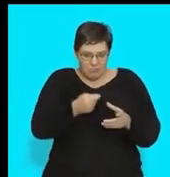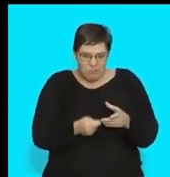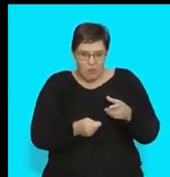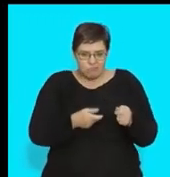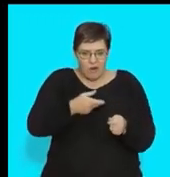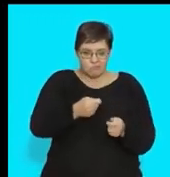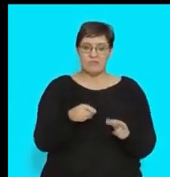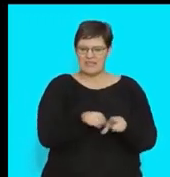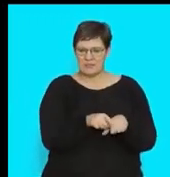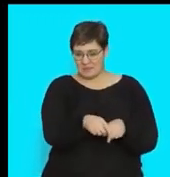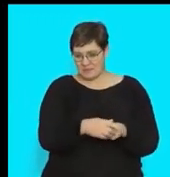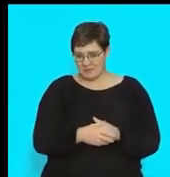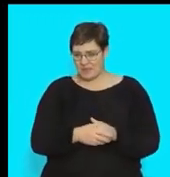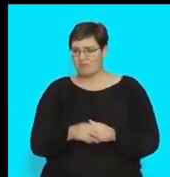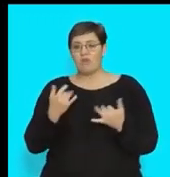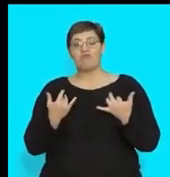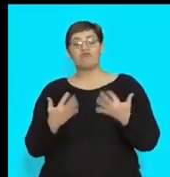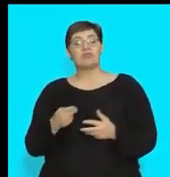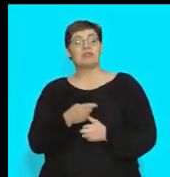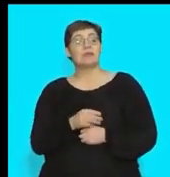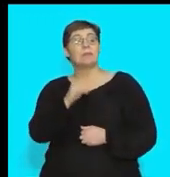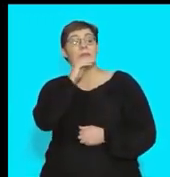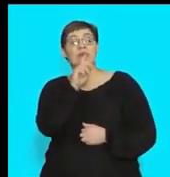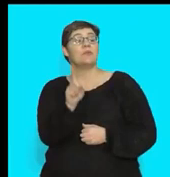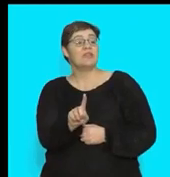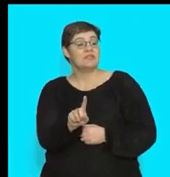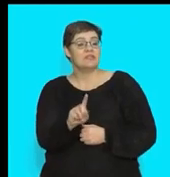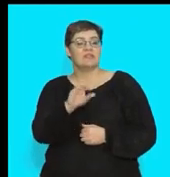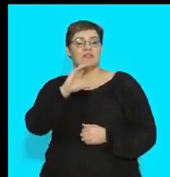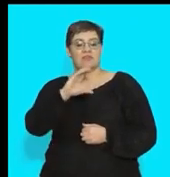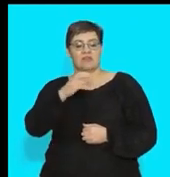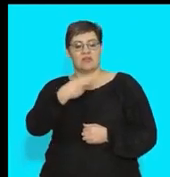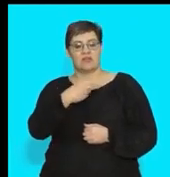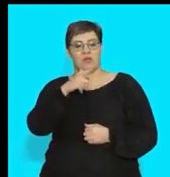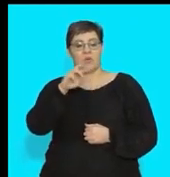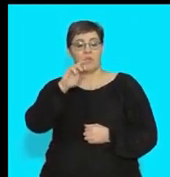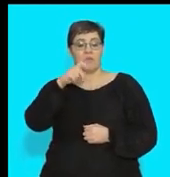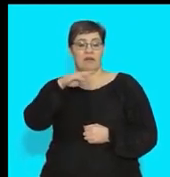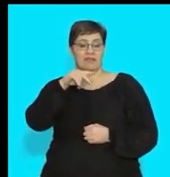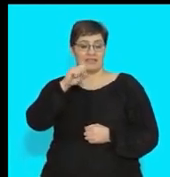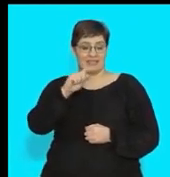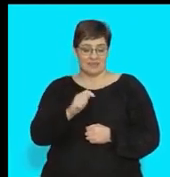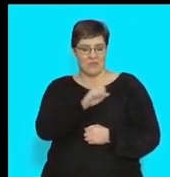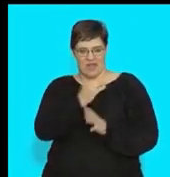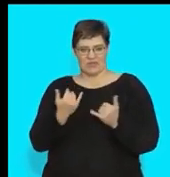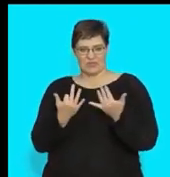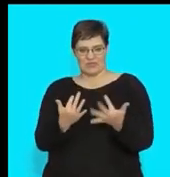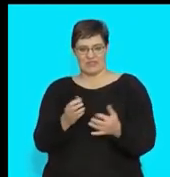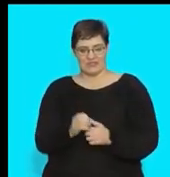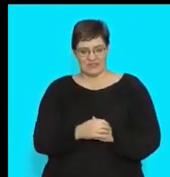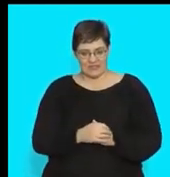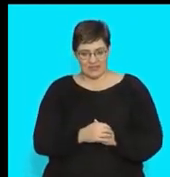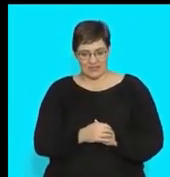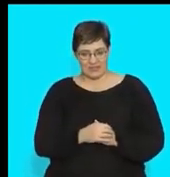And this color is green, which means that this is chloroplasts. Right, so